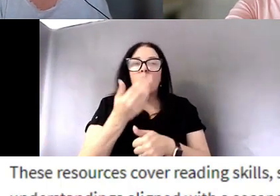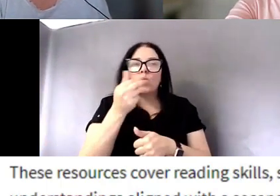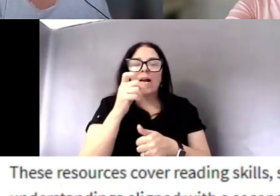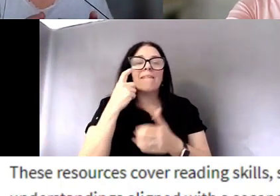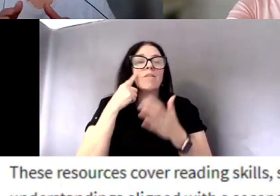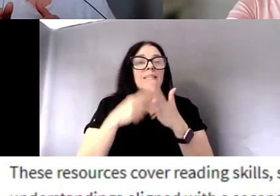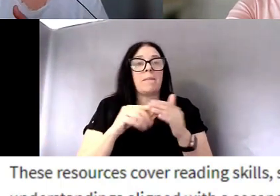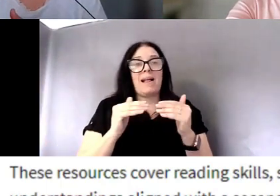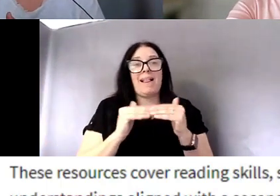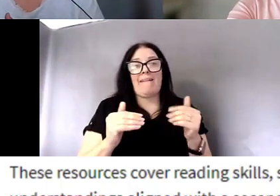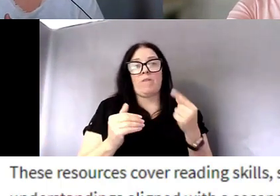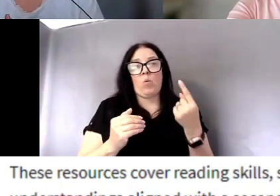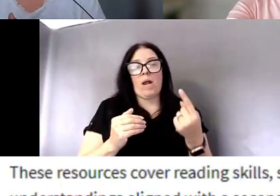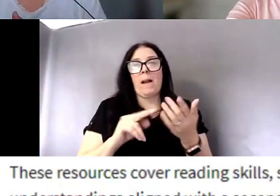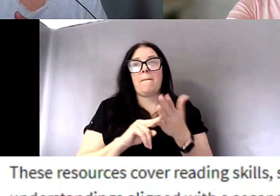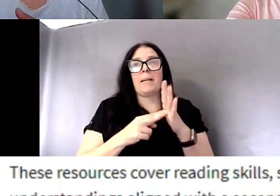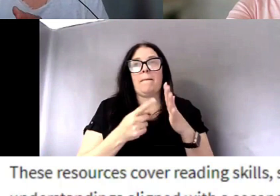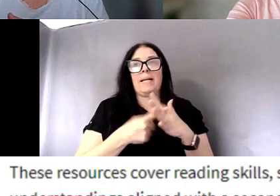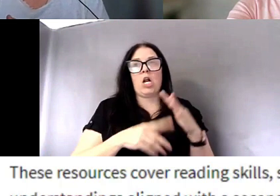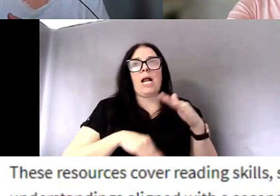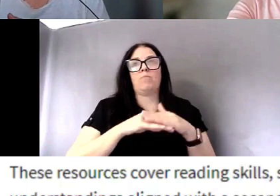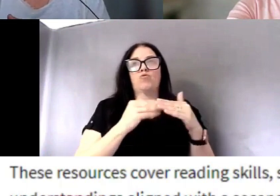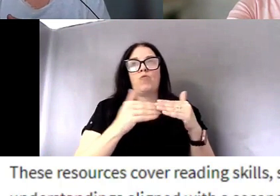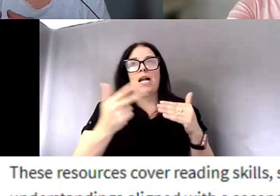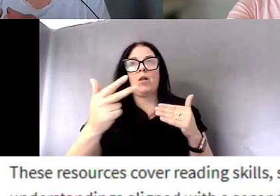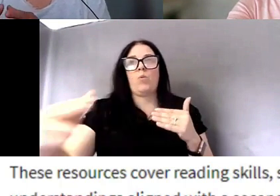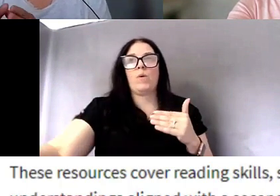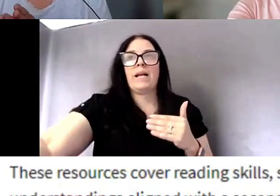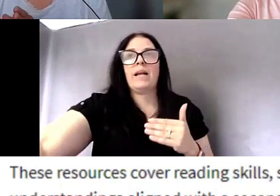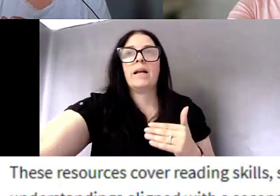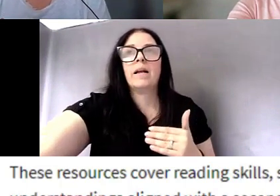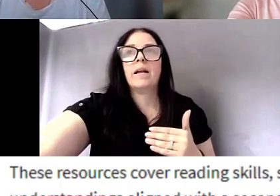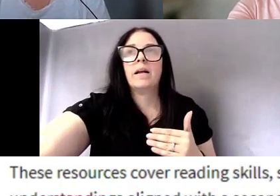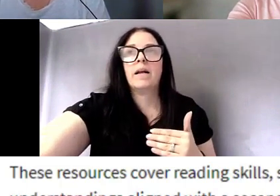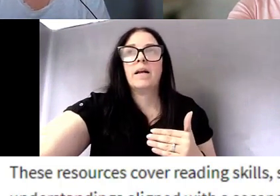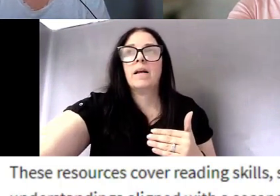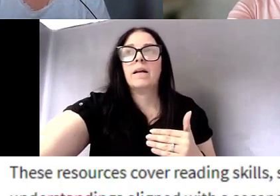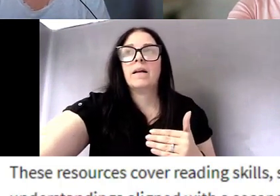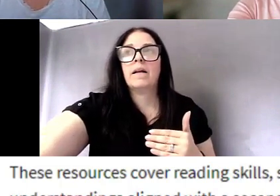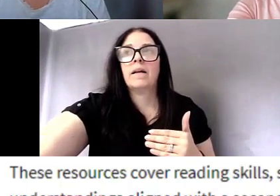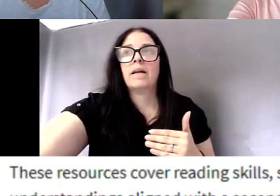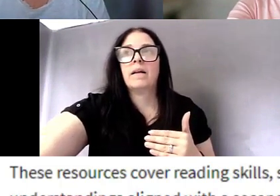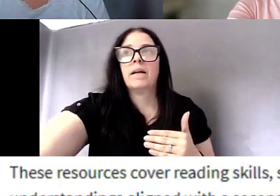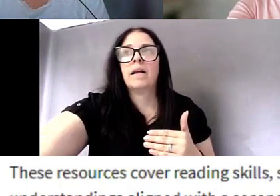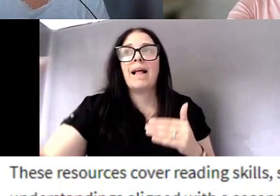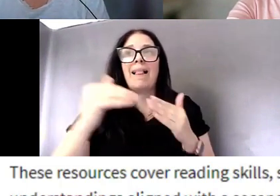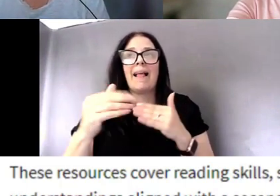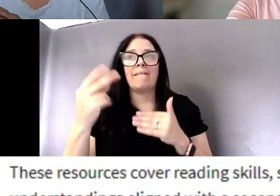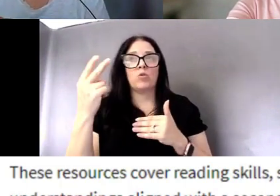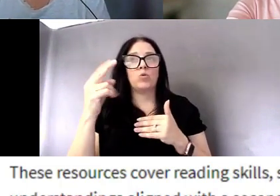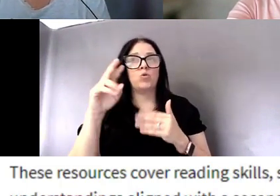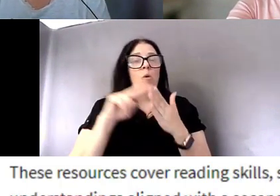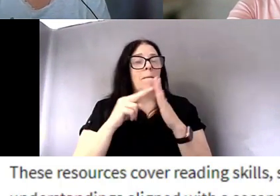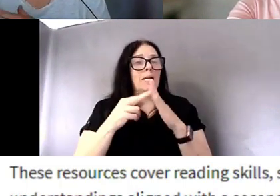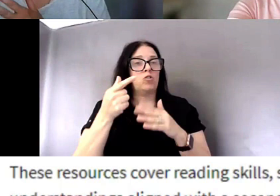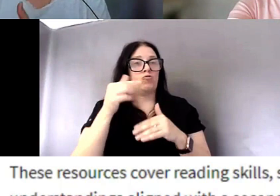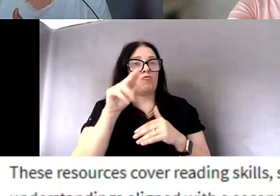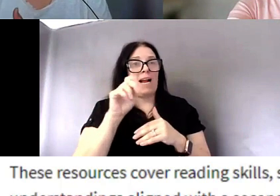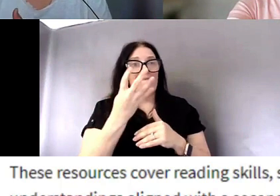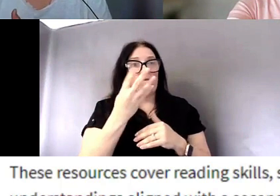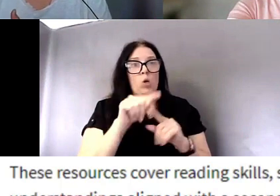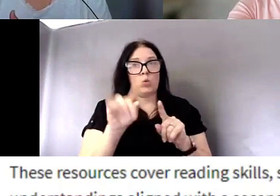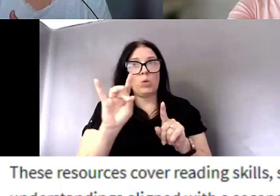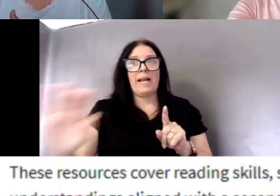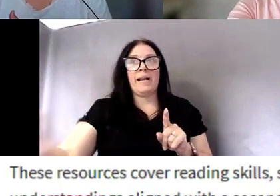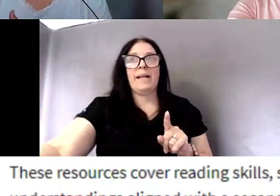beginner reader up to grade 3. Level 2 is grades 4 to 8. And level 3 is considered